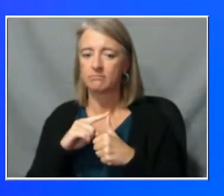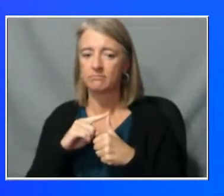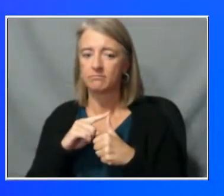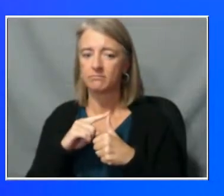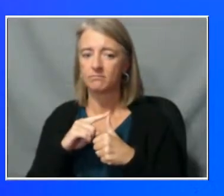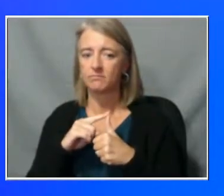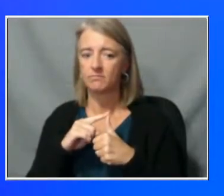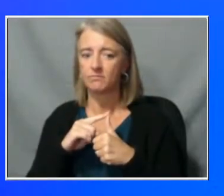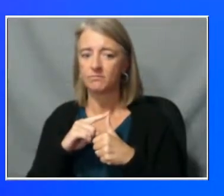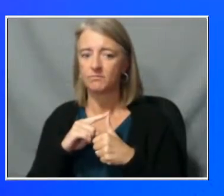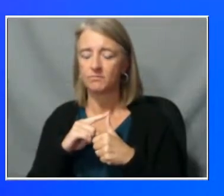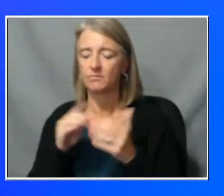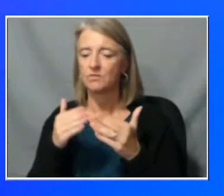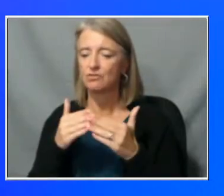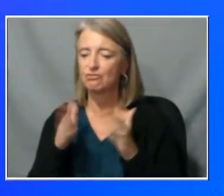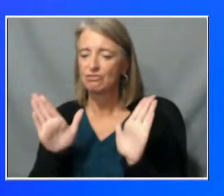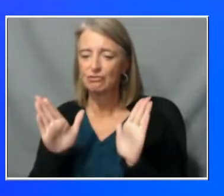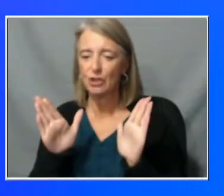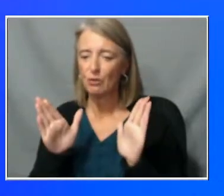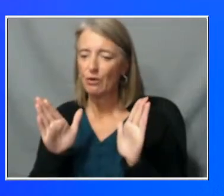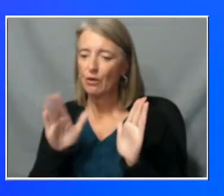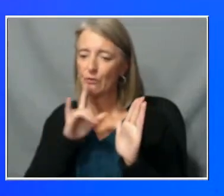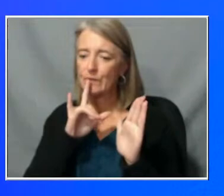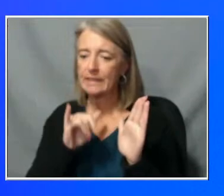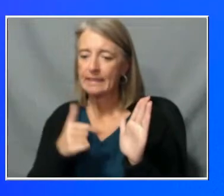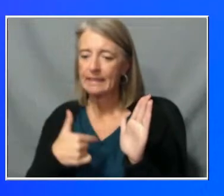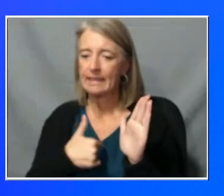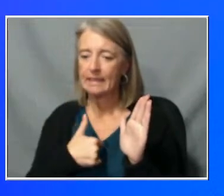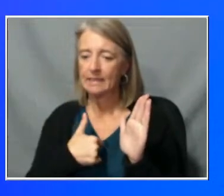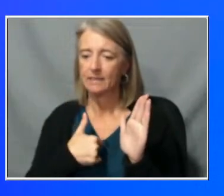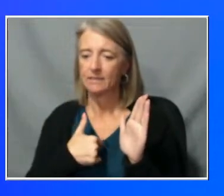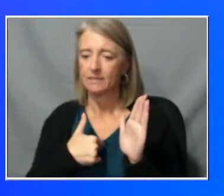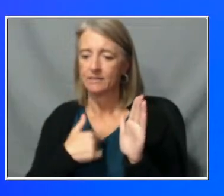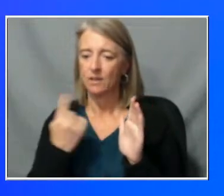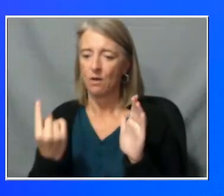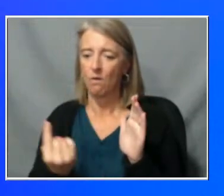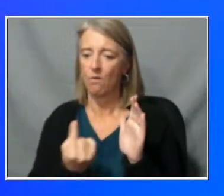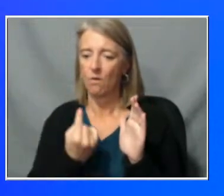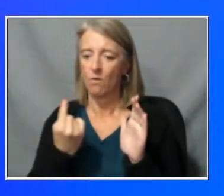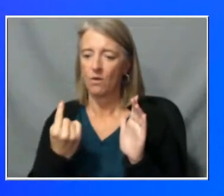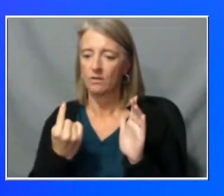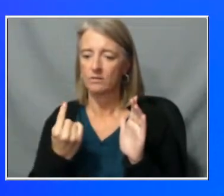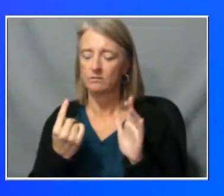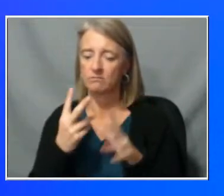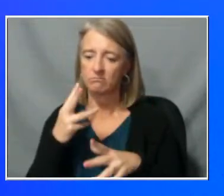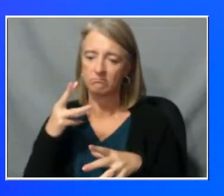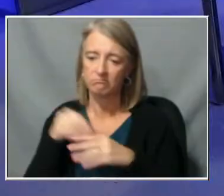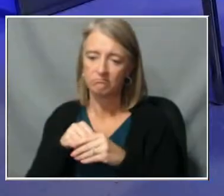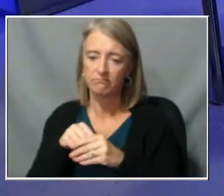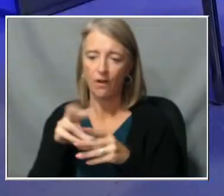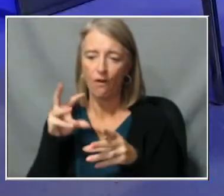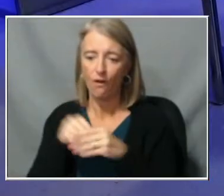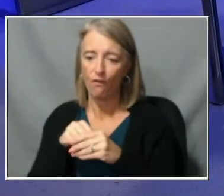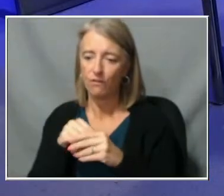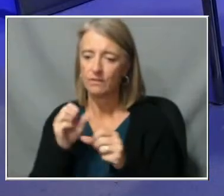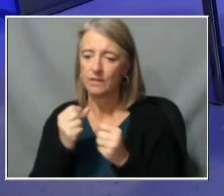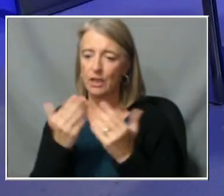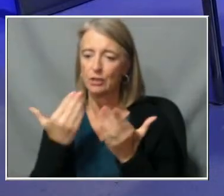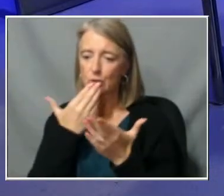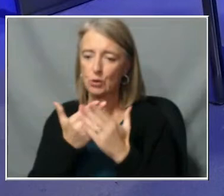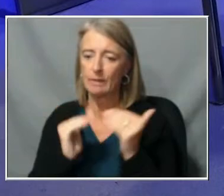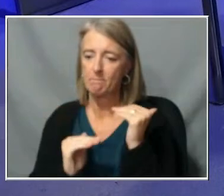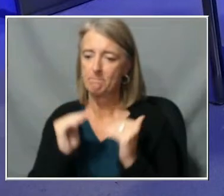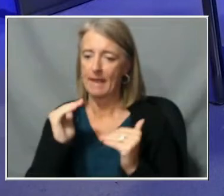Just in general, I have been always into lots of things, I guess. Yeah, just a good balance Yes.